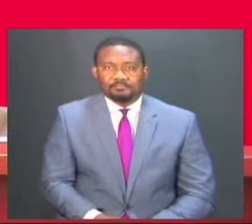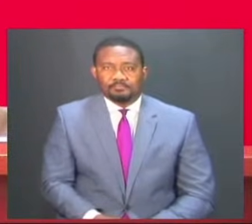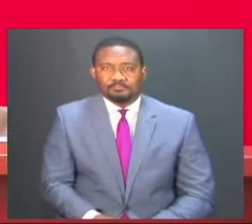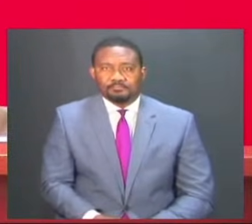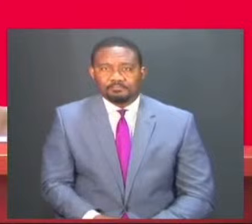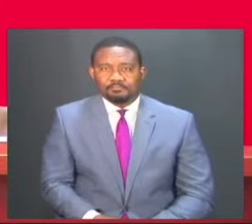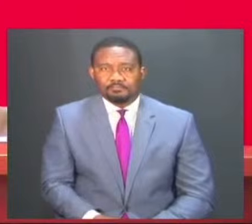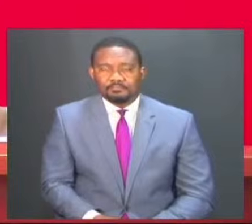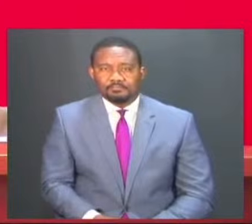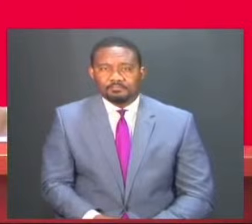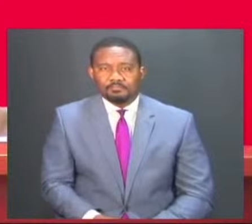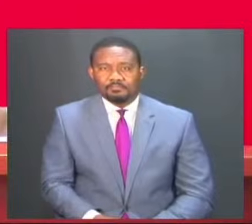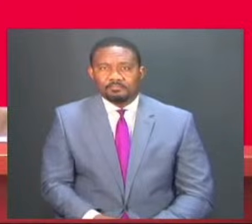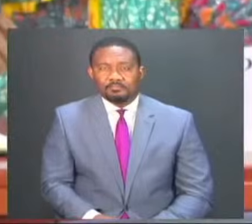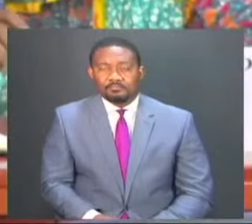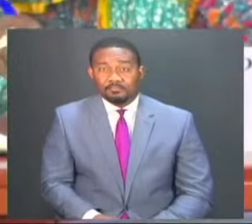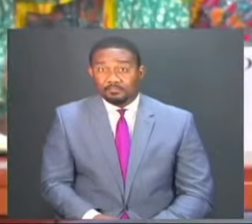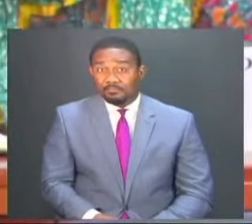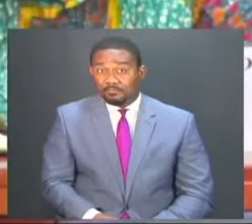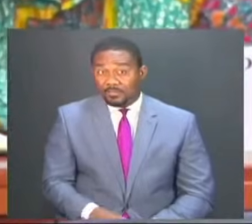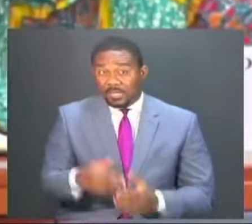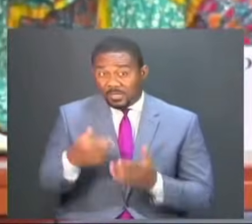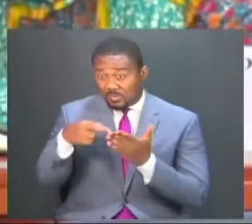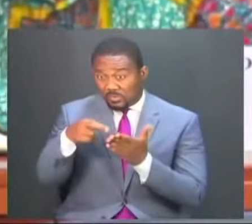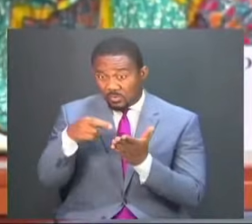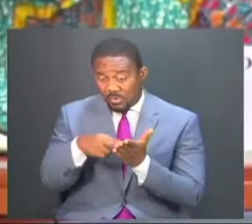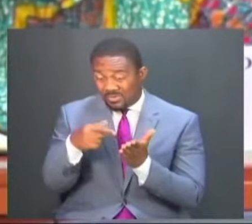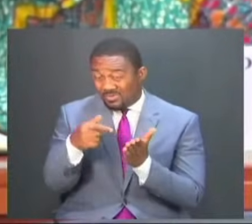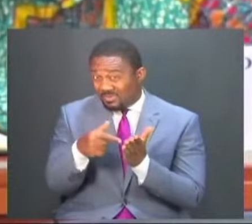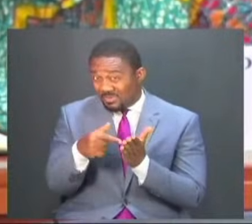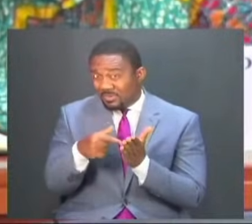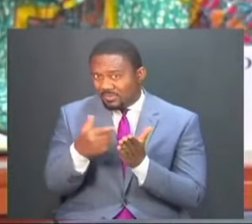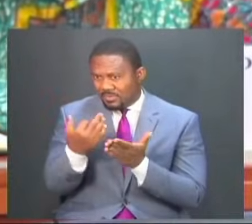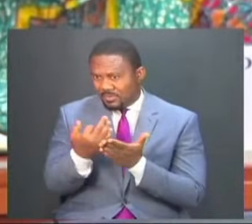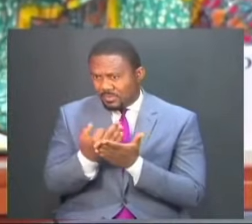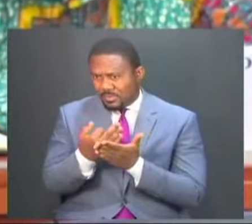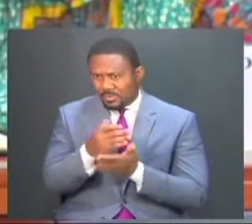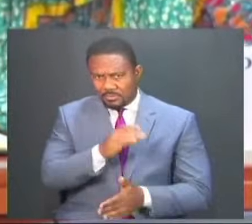report of the Finance Committee before us